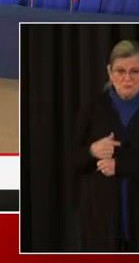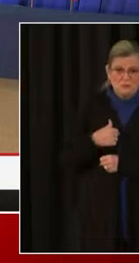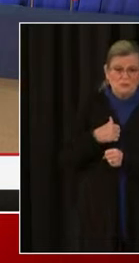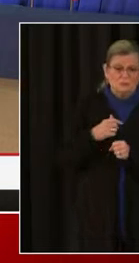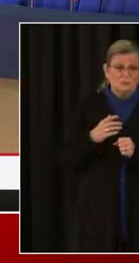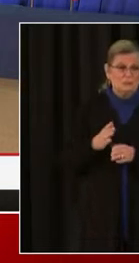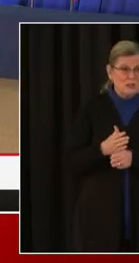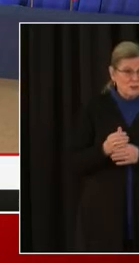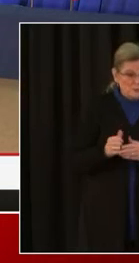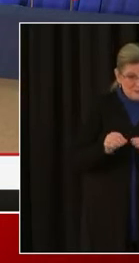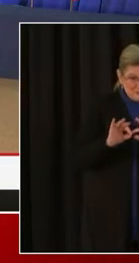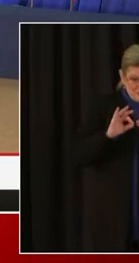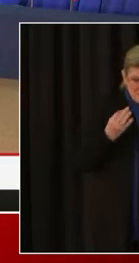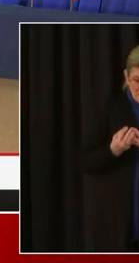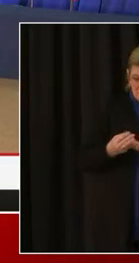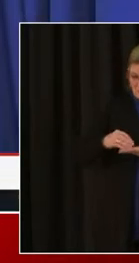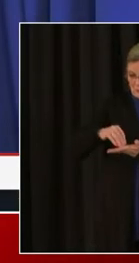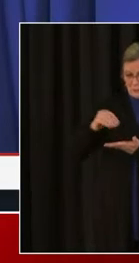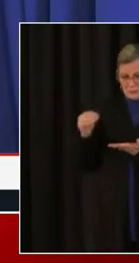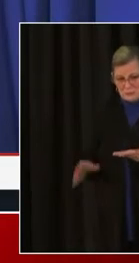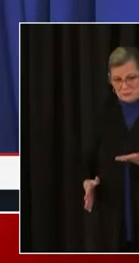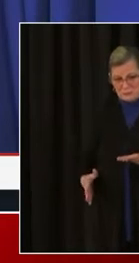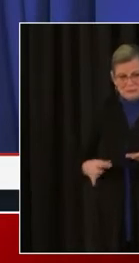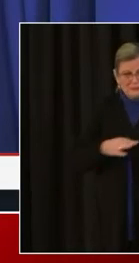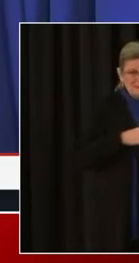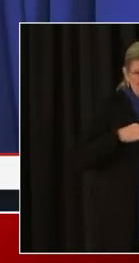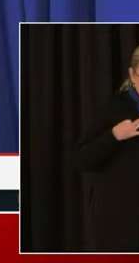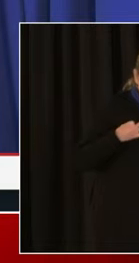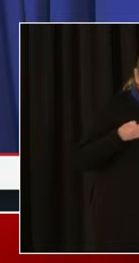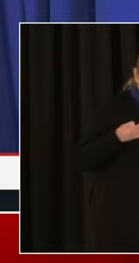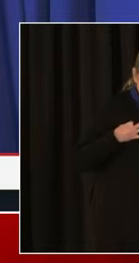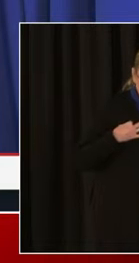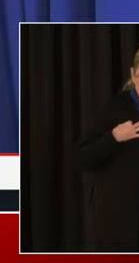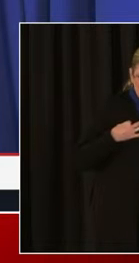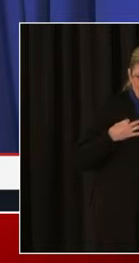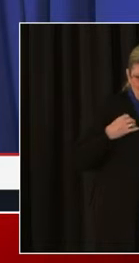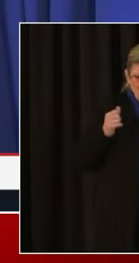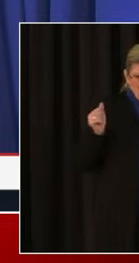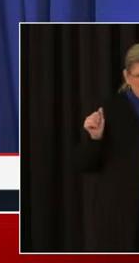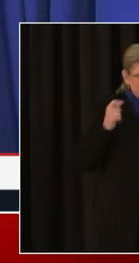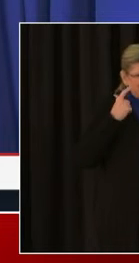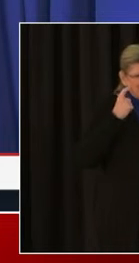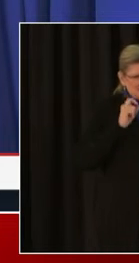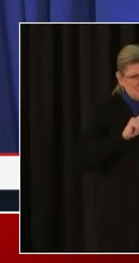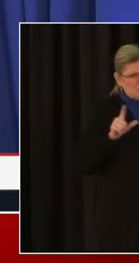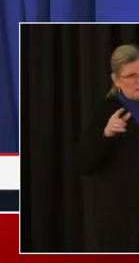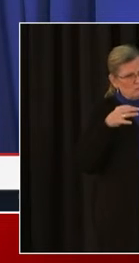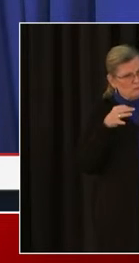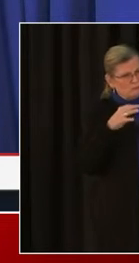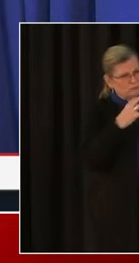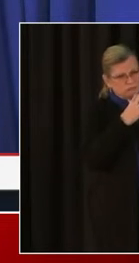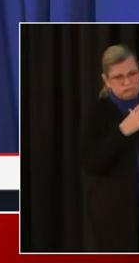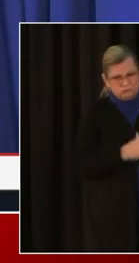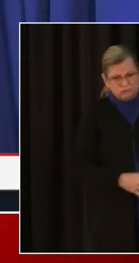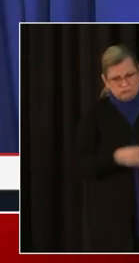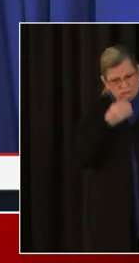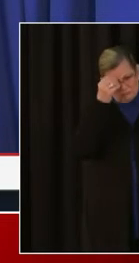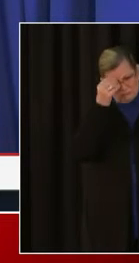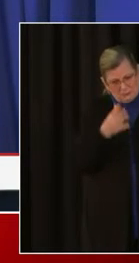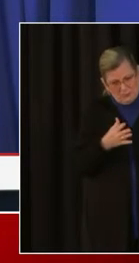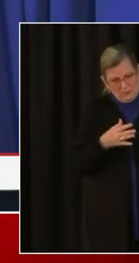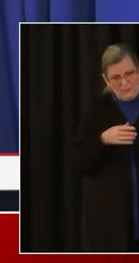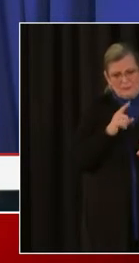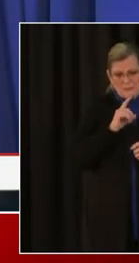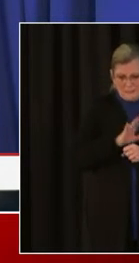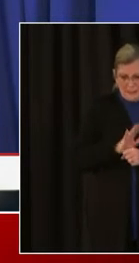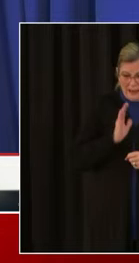with our families, our students, and our staff. And on the screen here, we've outlined those commitments that we have